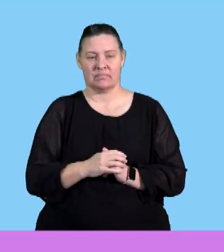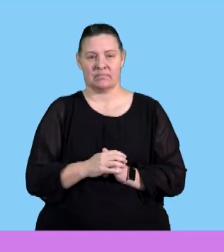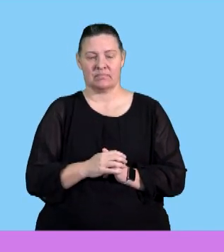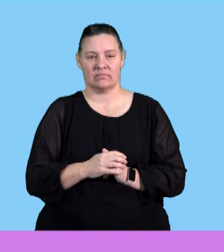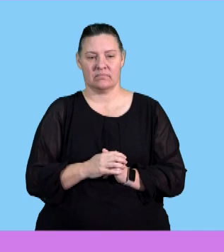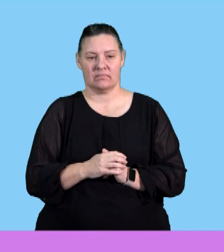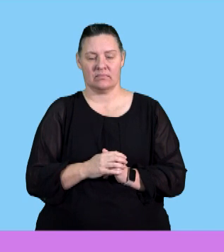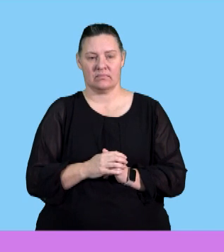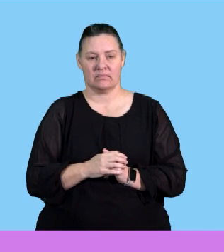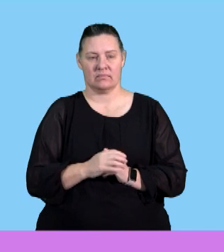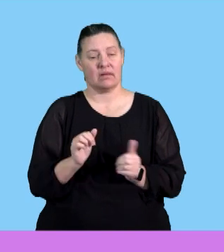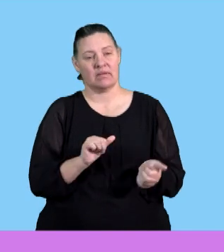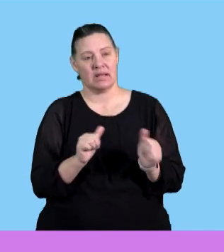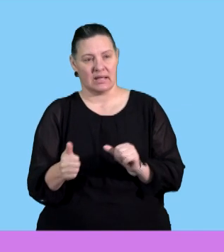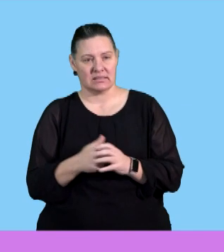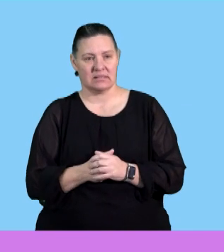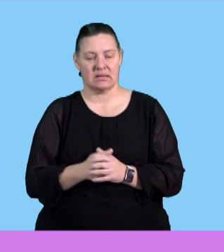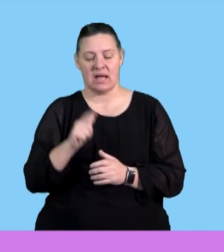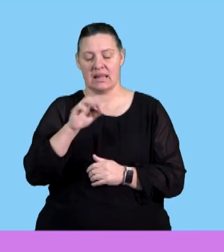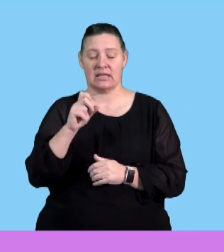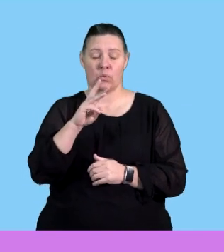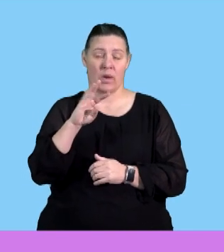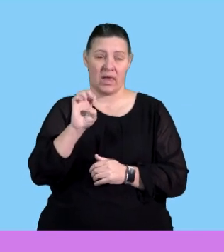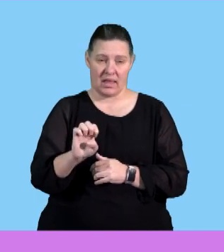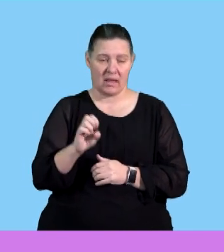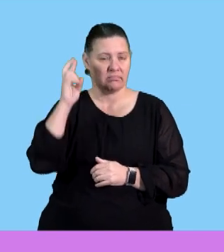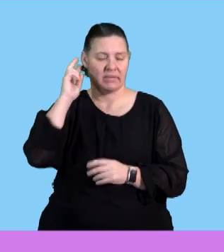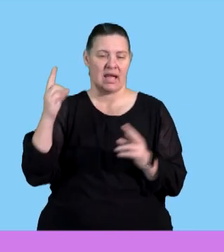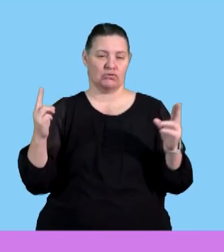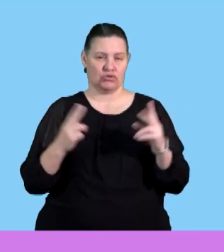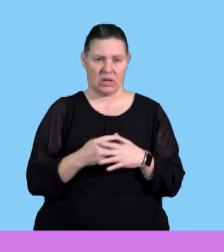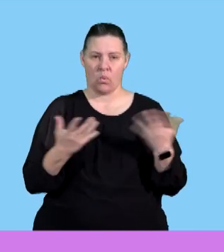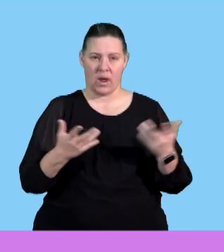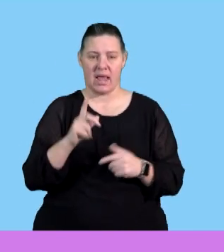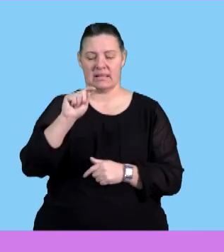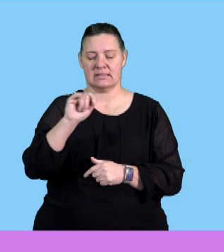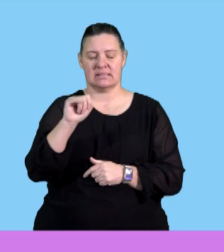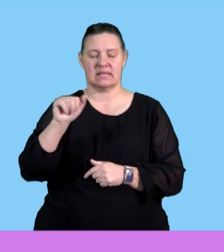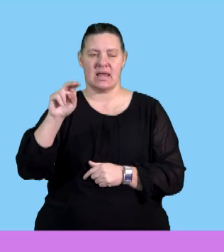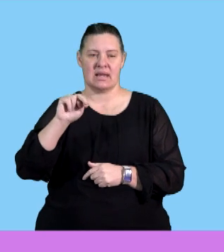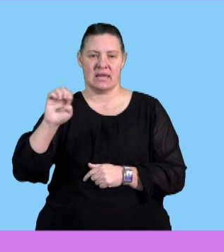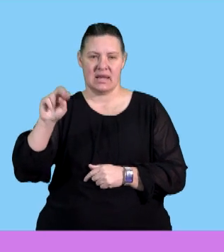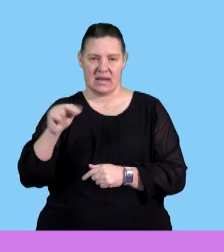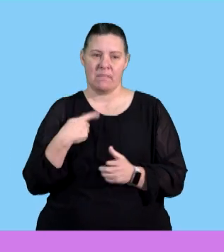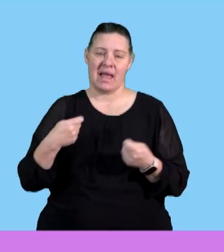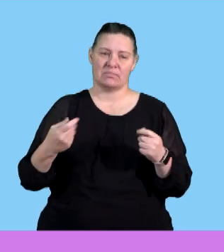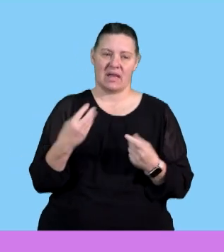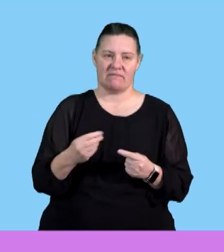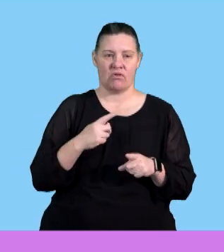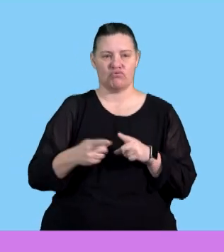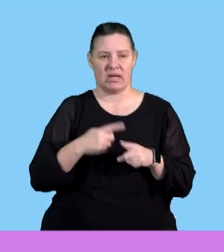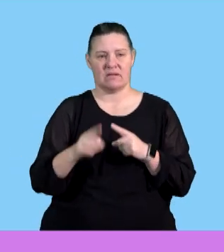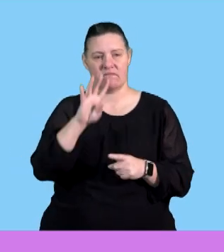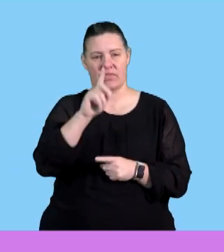Let's go and look at the next one. Lindiwe is a hairdresser in Sanin with the following